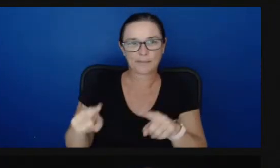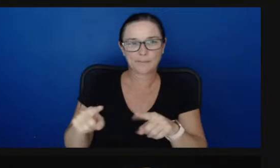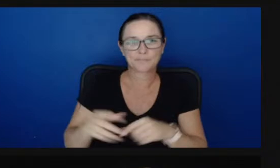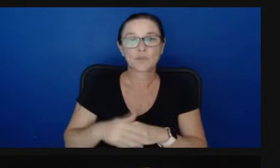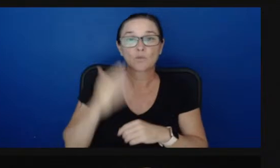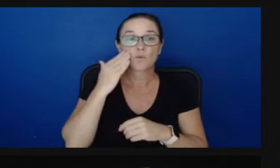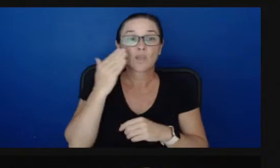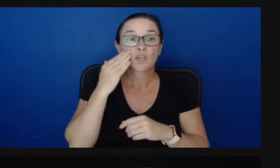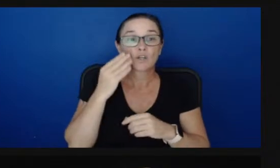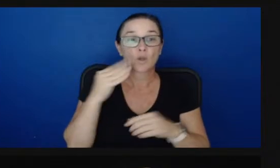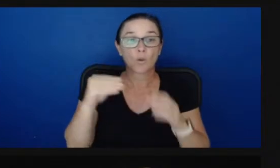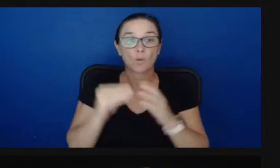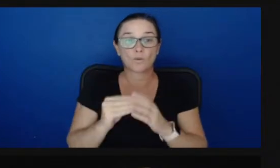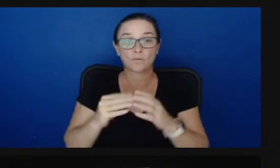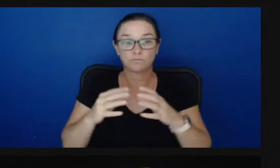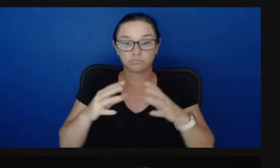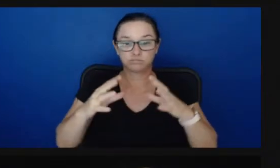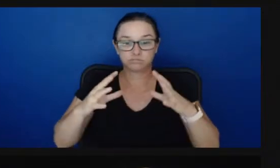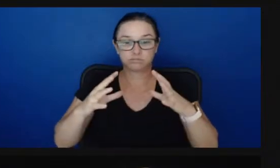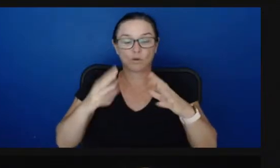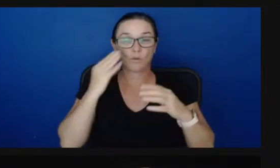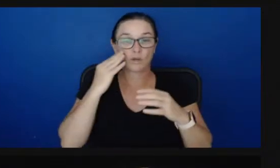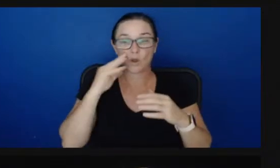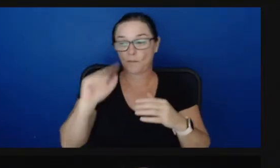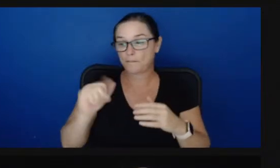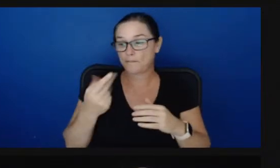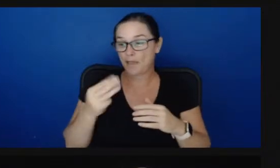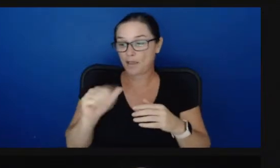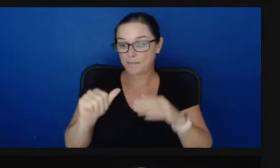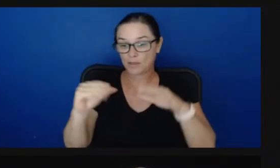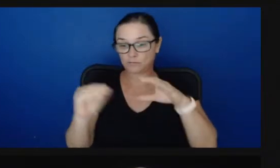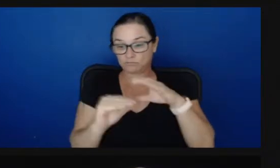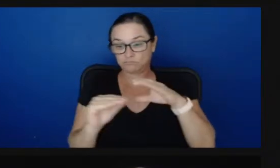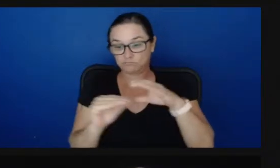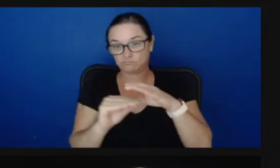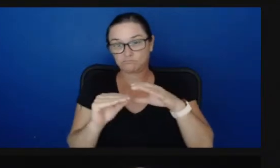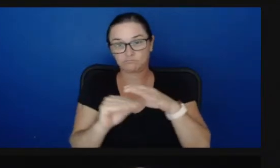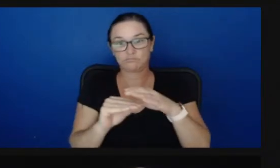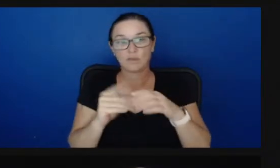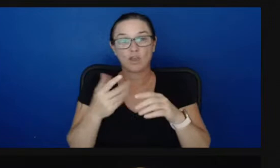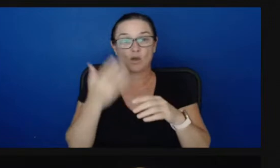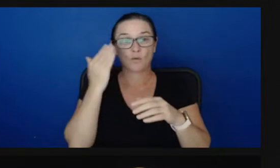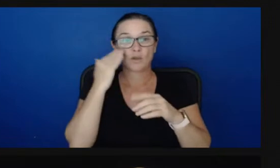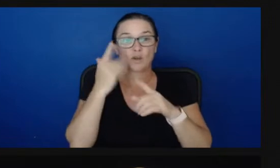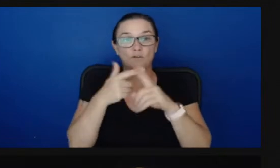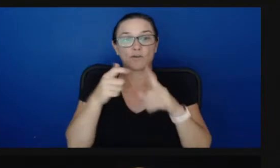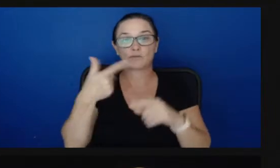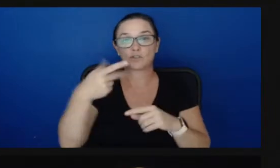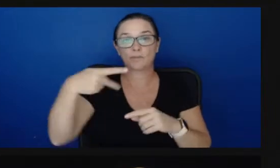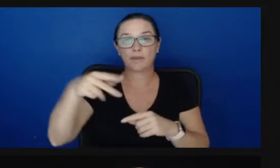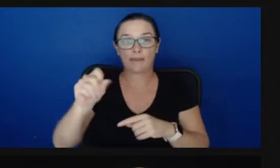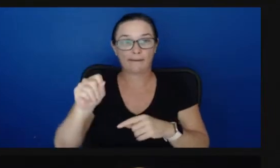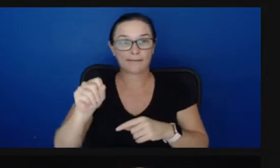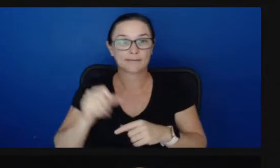is inflating. Magma's coming into it. We know this from the GPS. We'll get to here shortly. In fact, let's